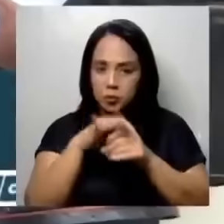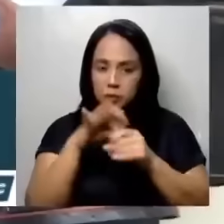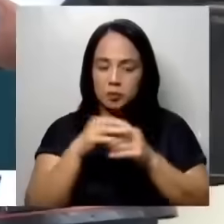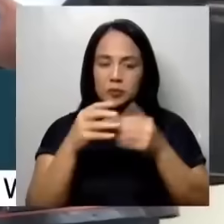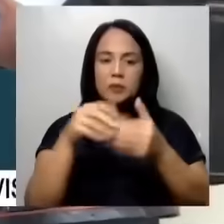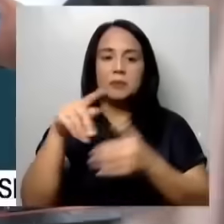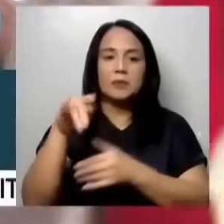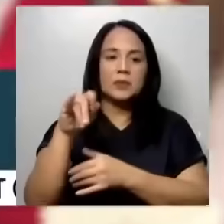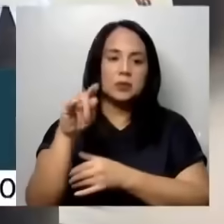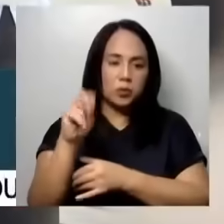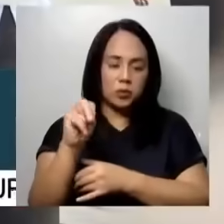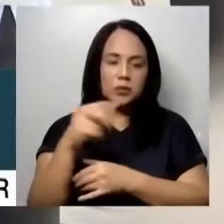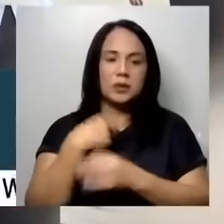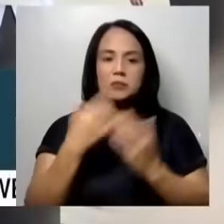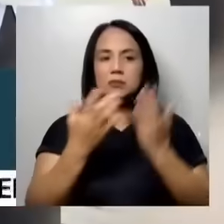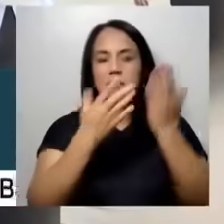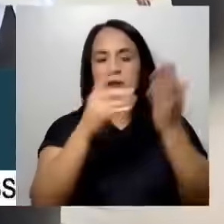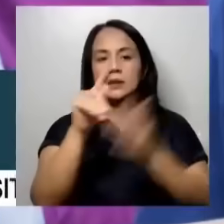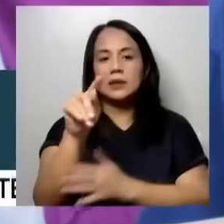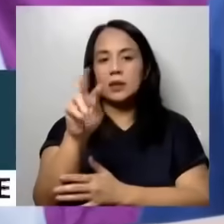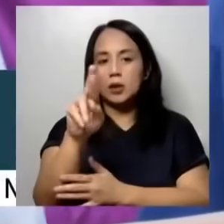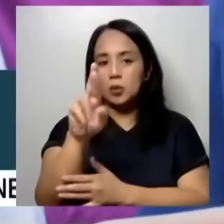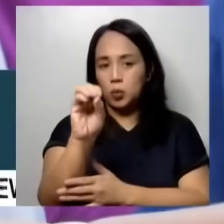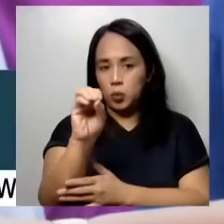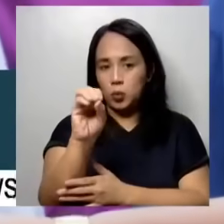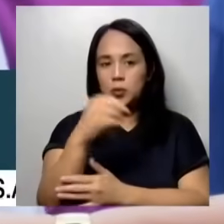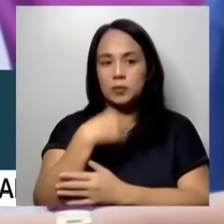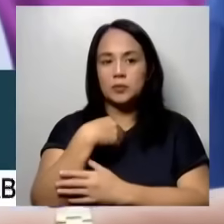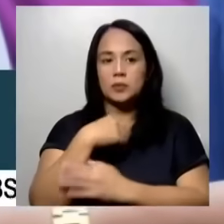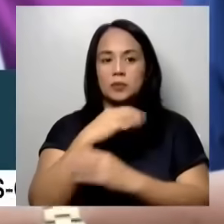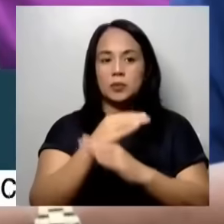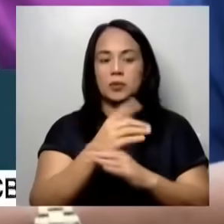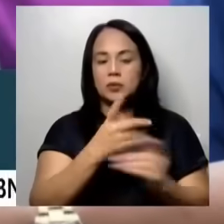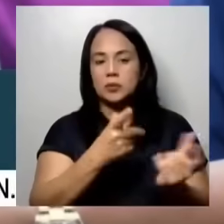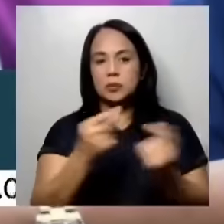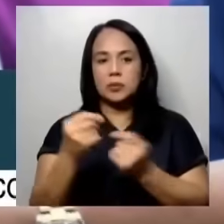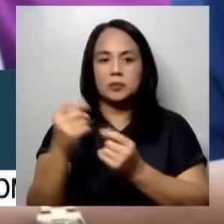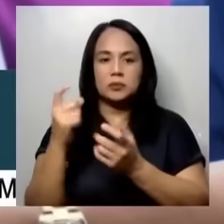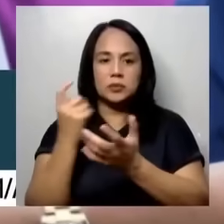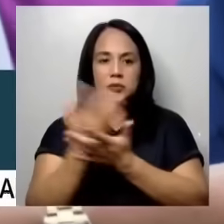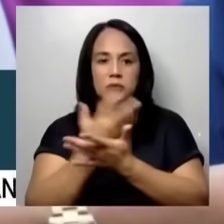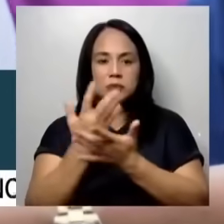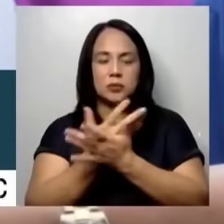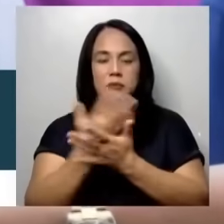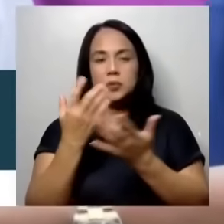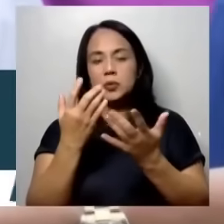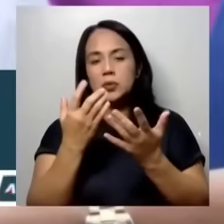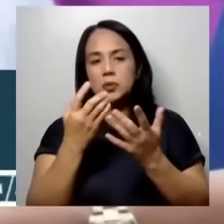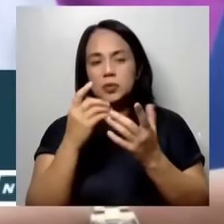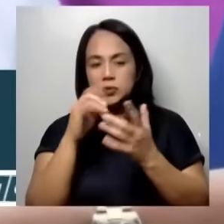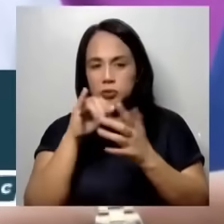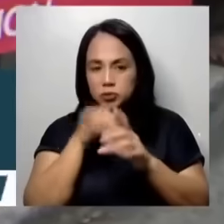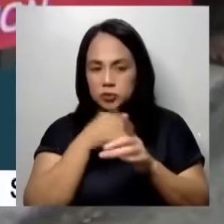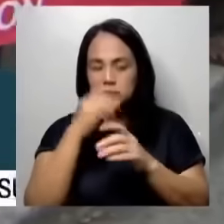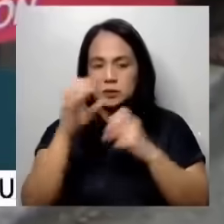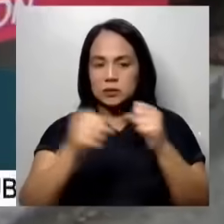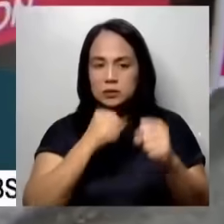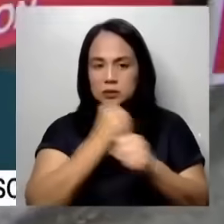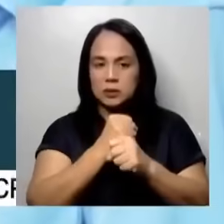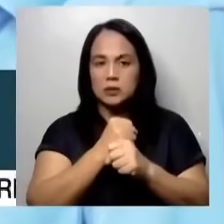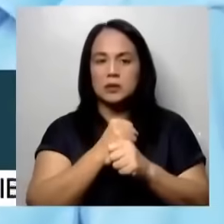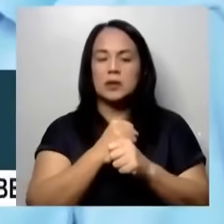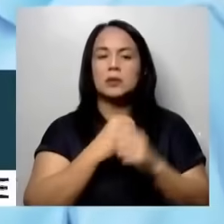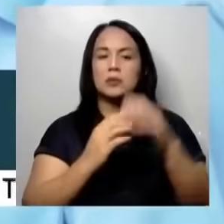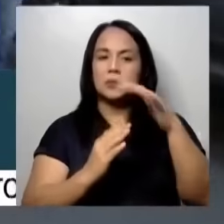sought a temporary restraining order to prevent the enforcement of the modernization scheme next year. The deadline for franchise consolidation